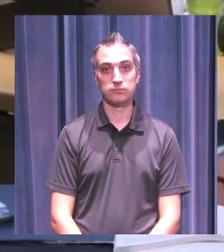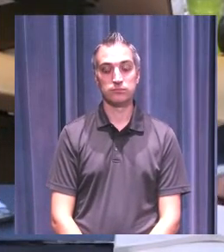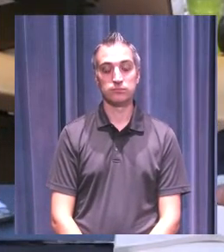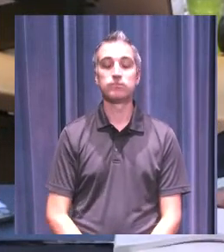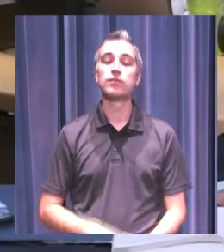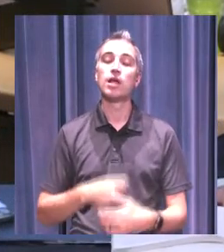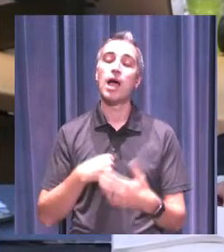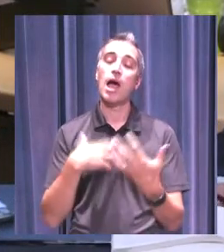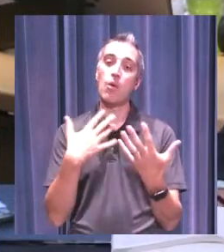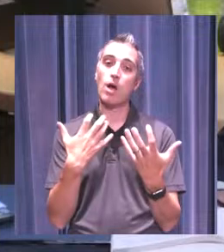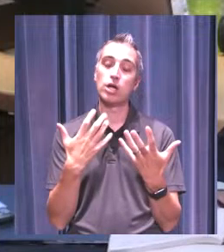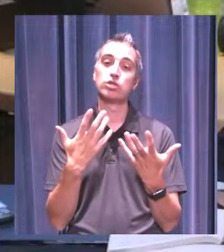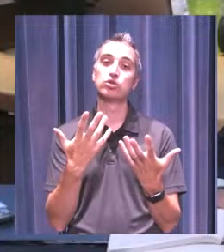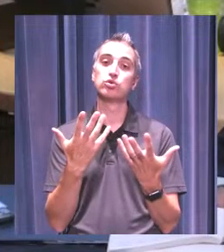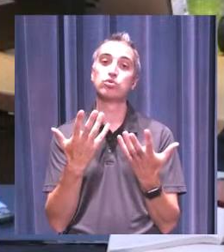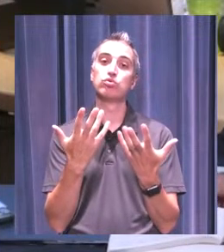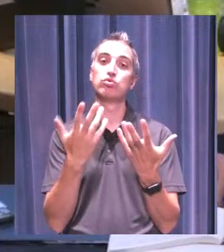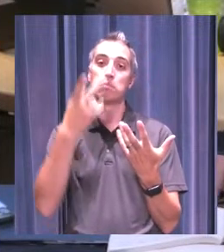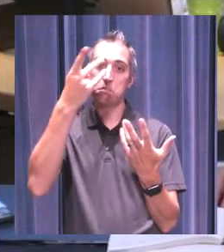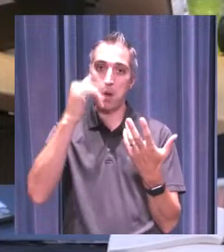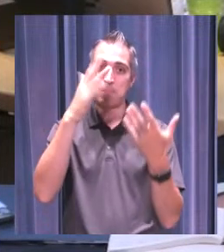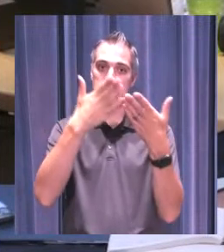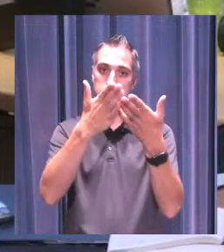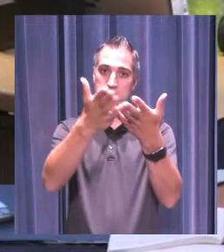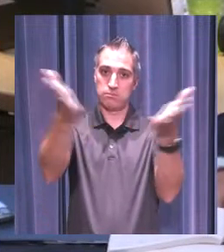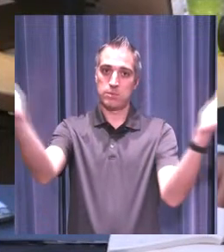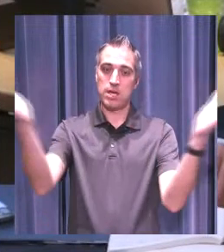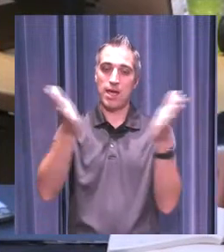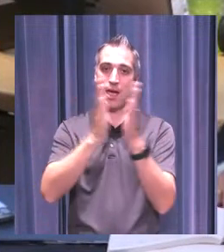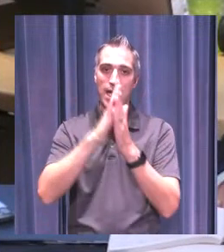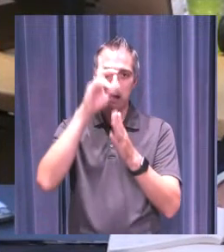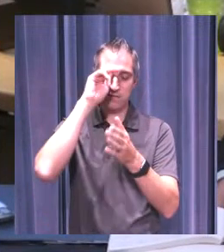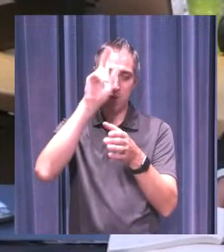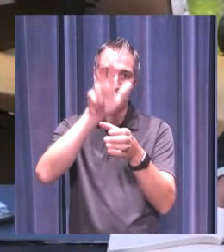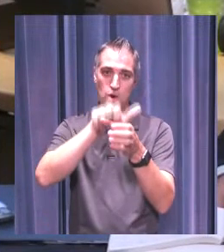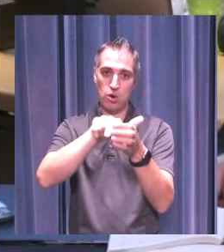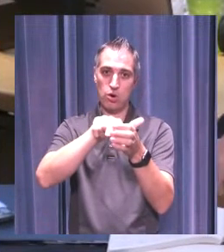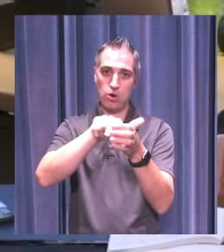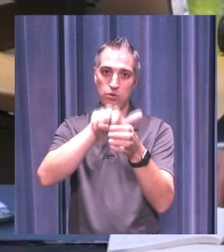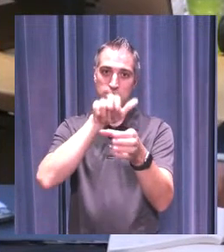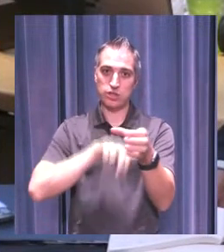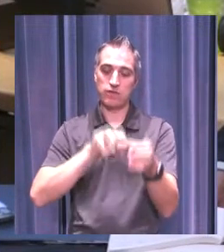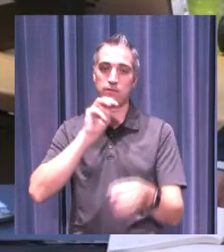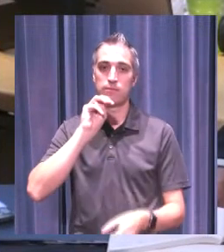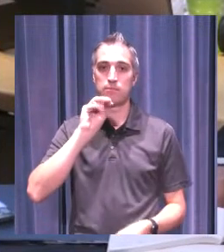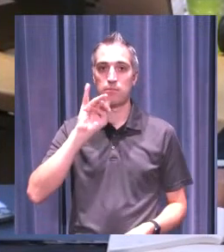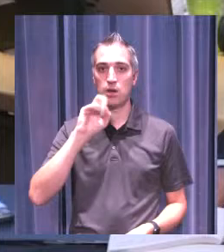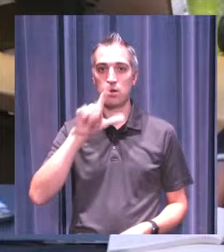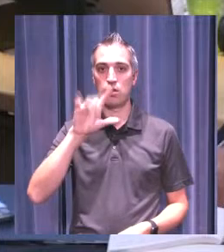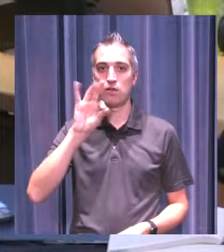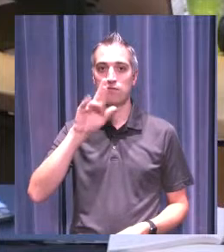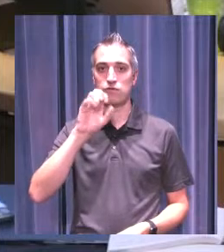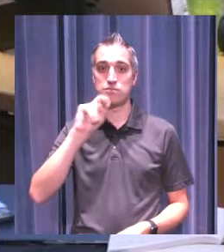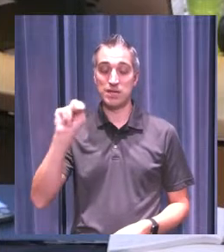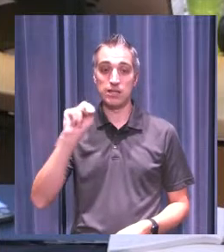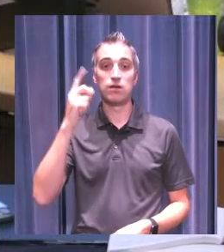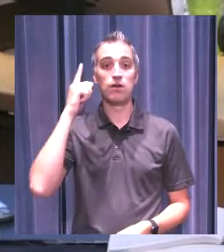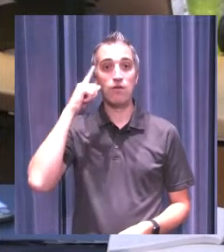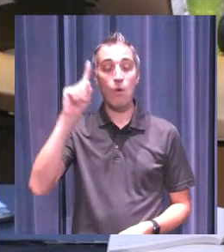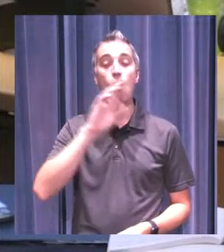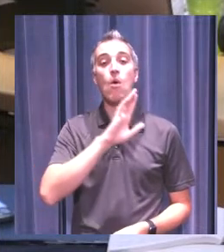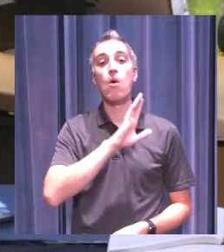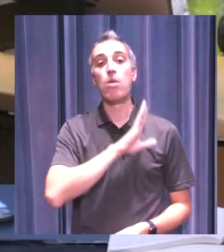I would like to publicly call on the resignation of Michael Freeman from the Mott Community College Board of Trustees and the Genesee County Land